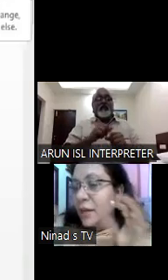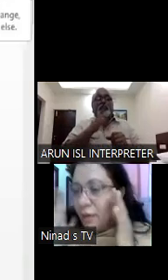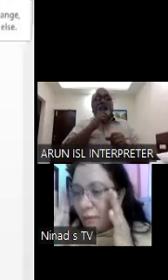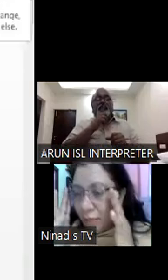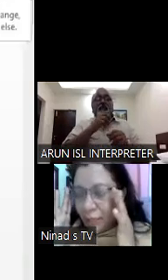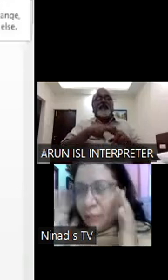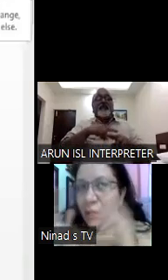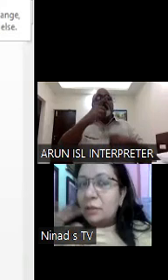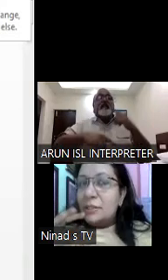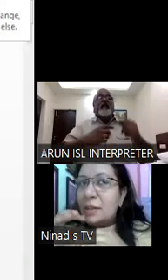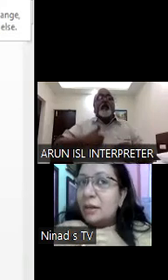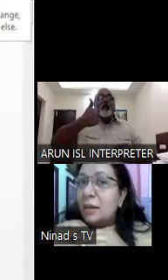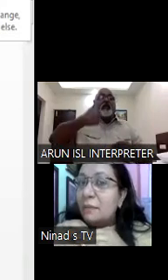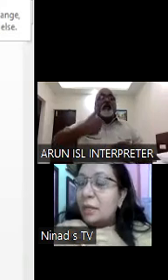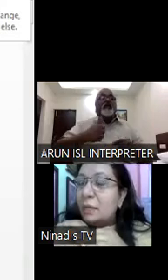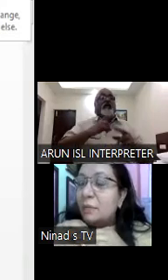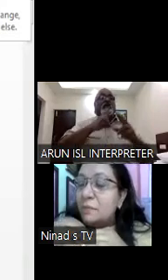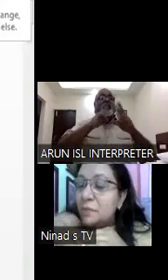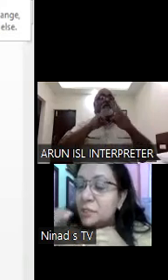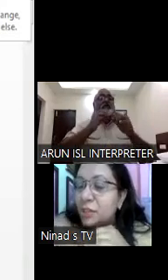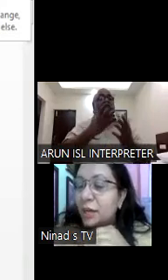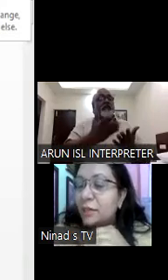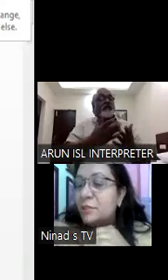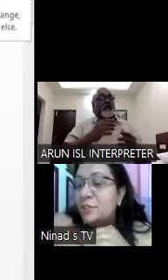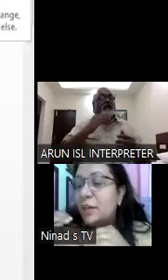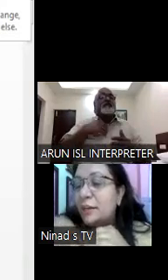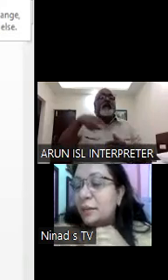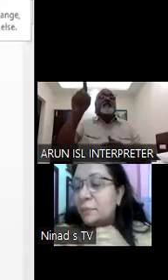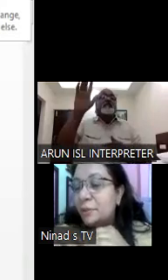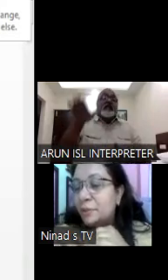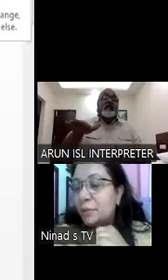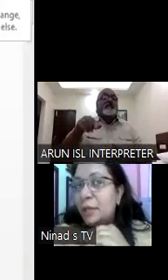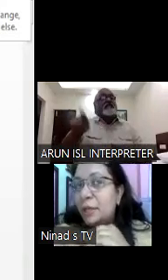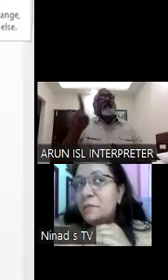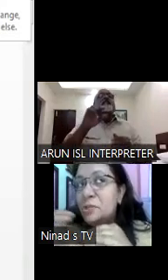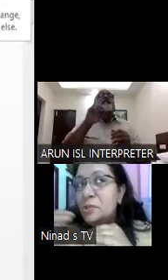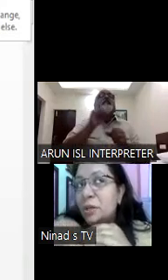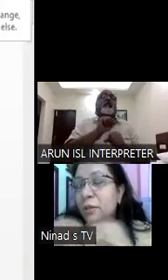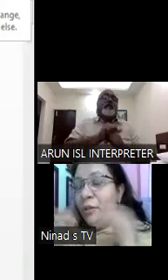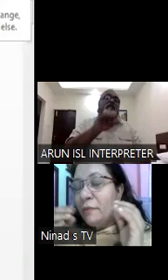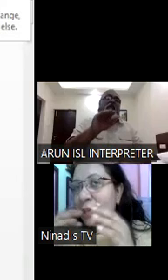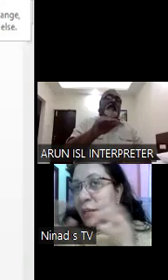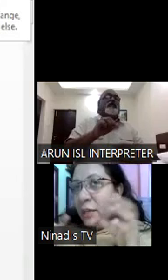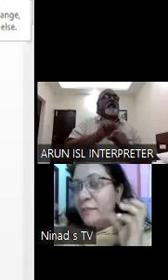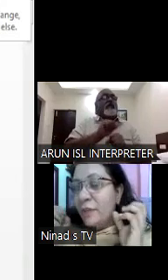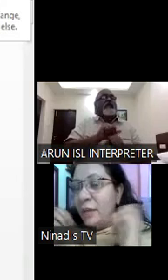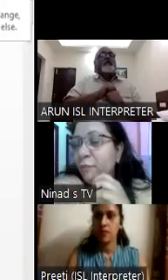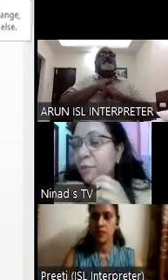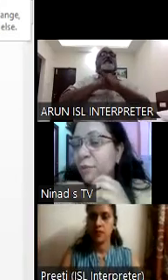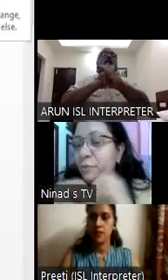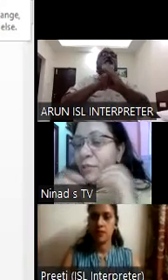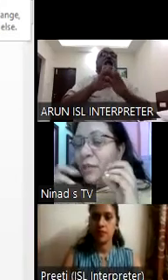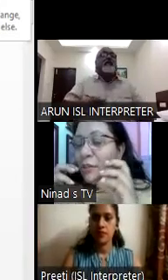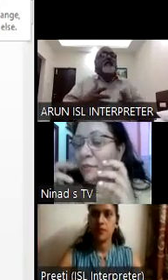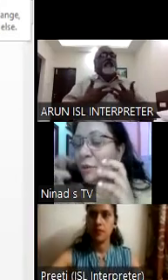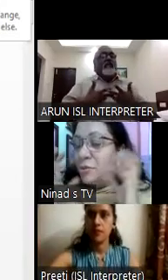is karkhana malik. Now this karkhana malik, when he was a child laborer. He was, they were telling us, we had a focus